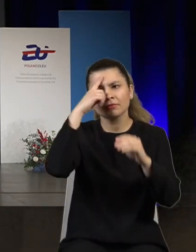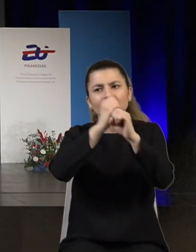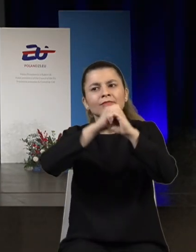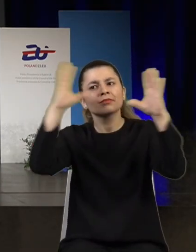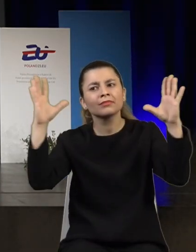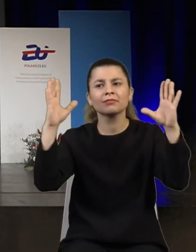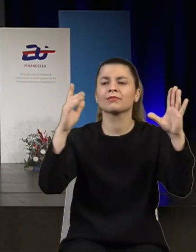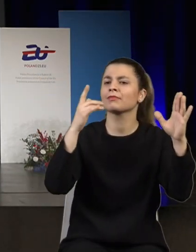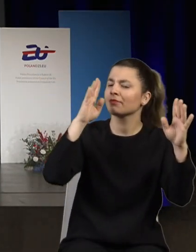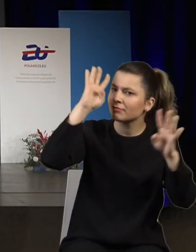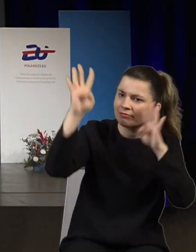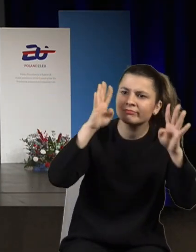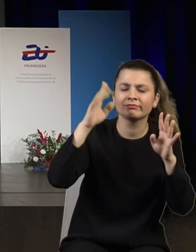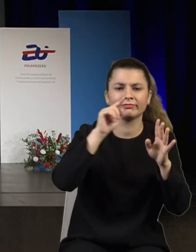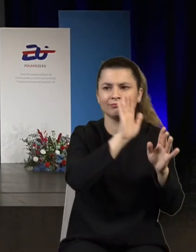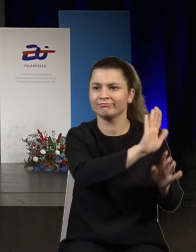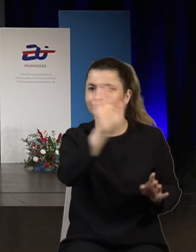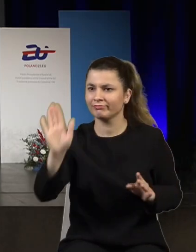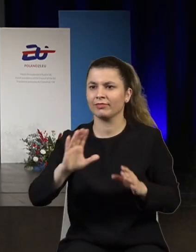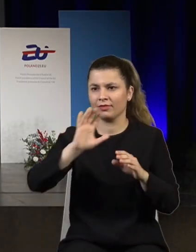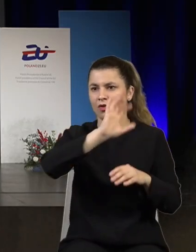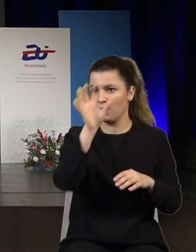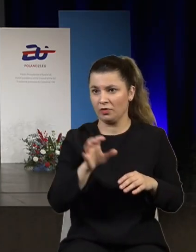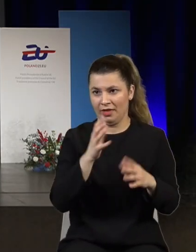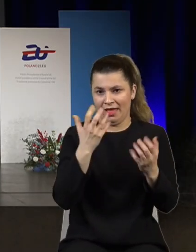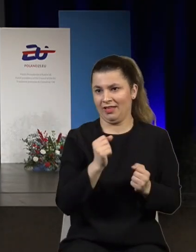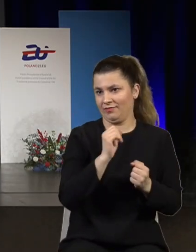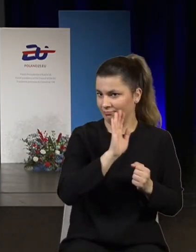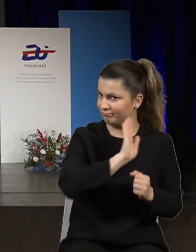challenge is to